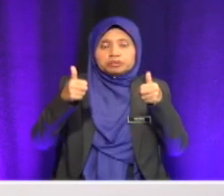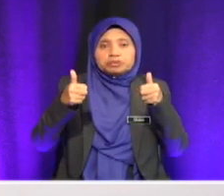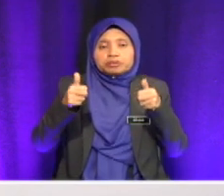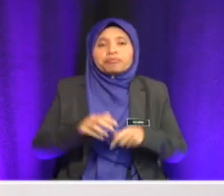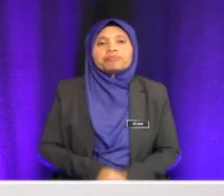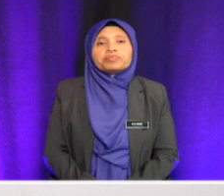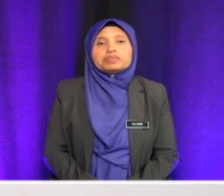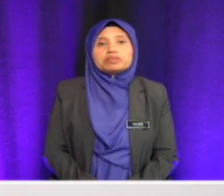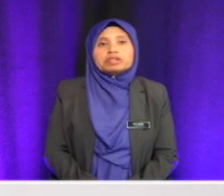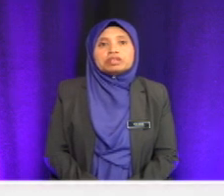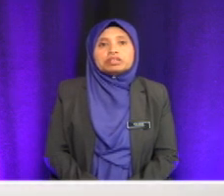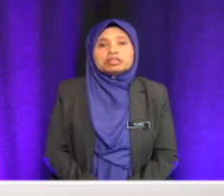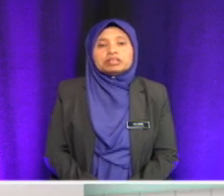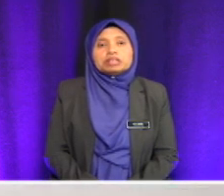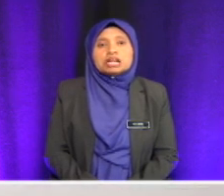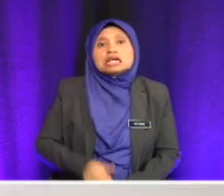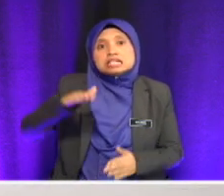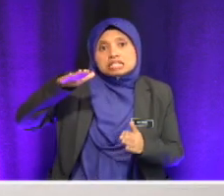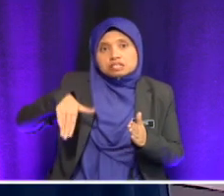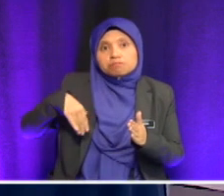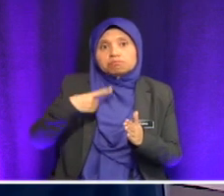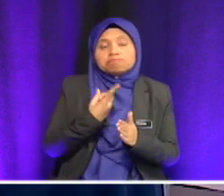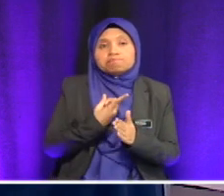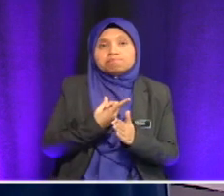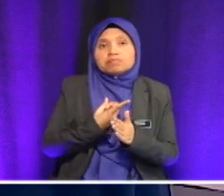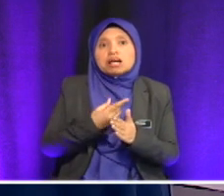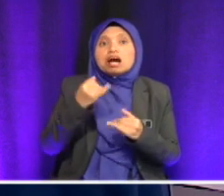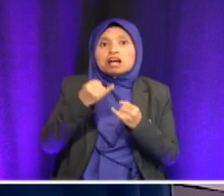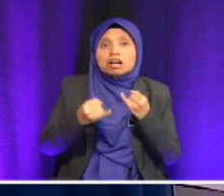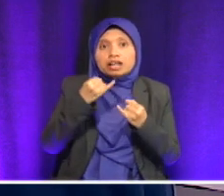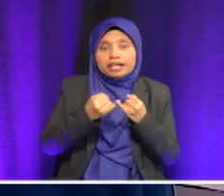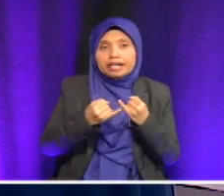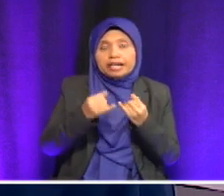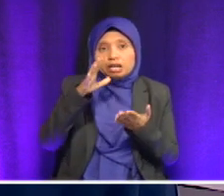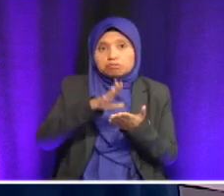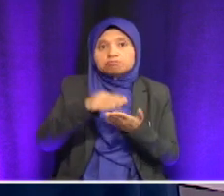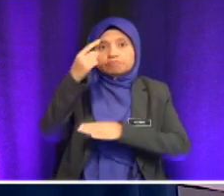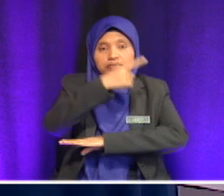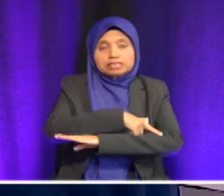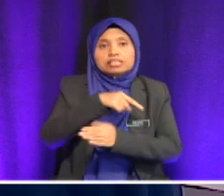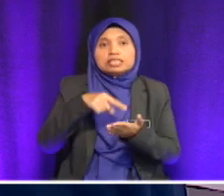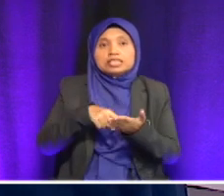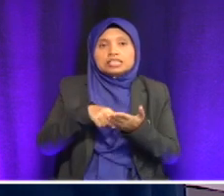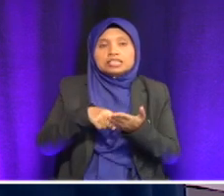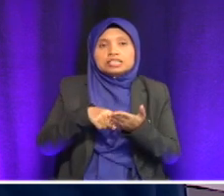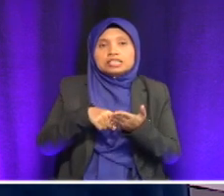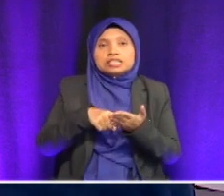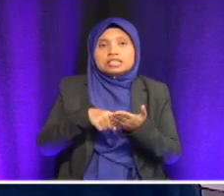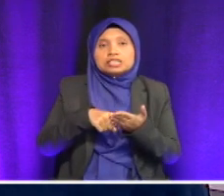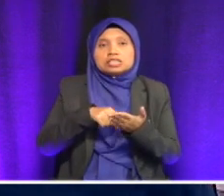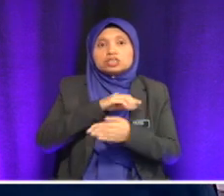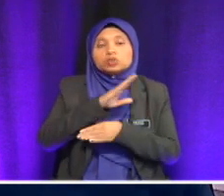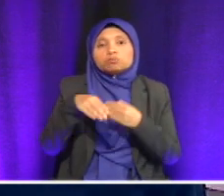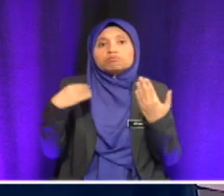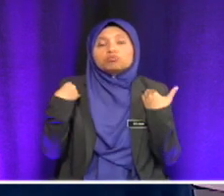right. All right. So before we end our lesson, or before you go to the last part of our lesson, Okay. I'm going to ask our student a